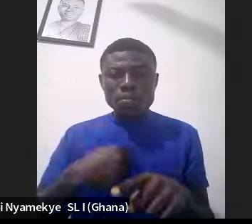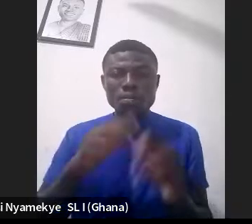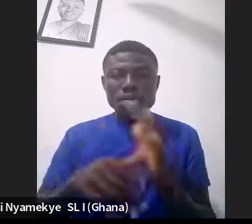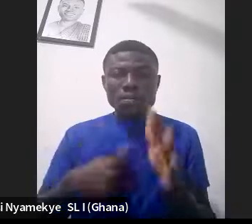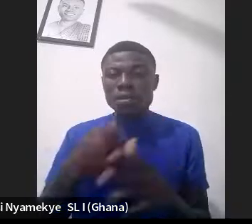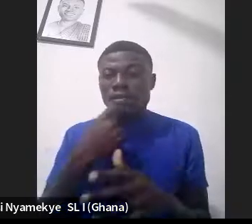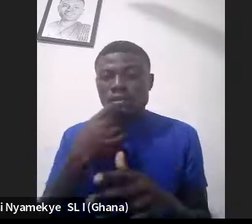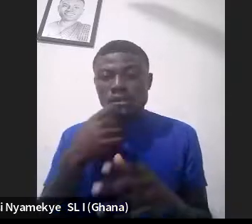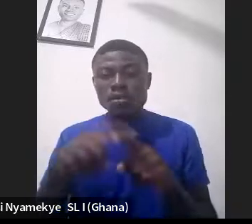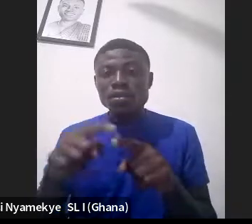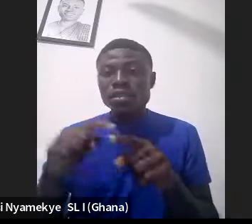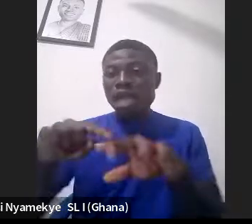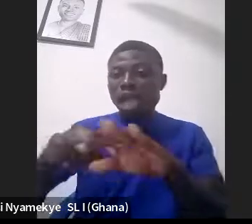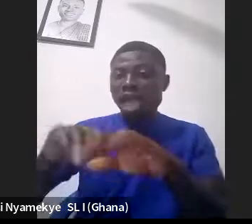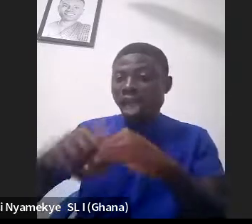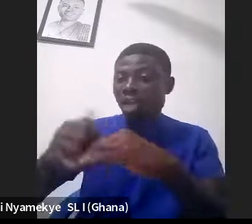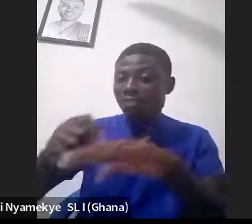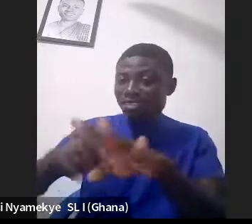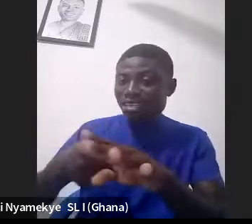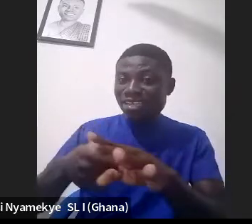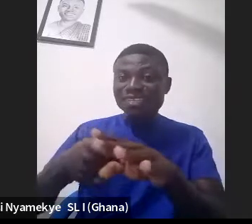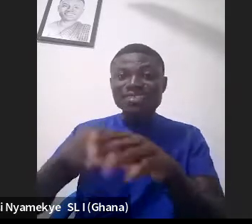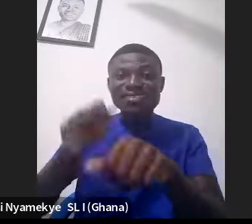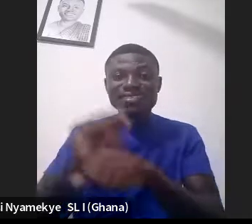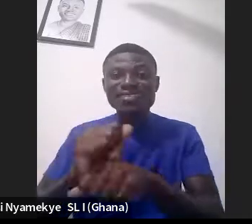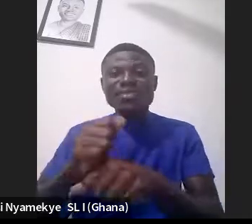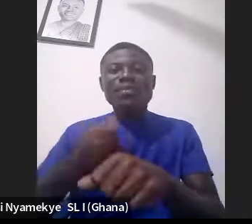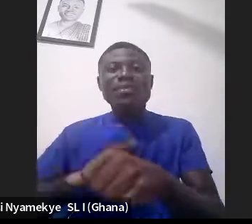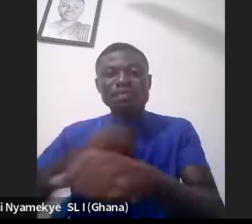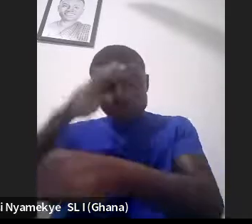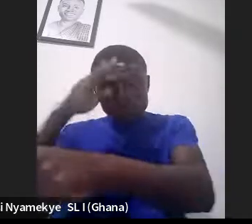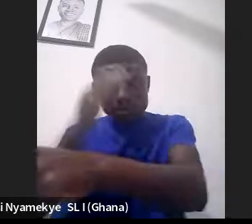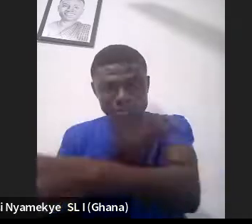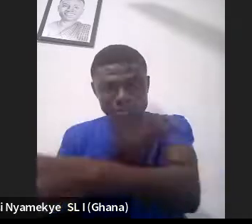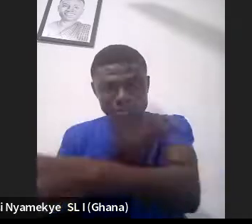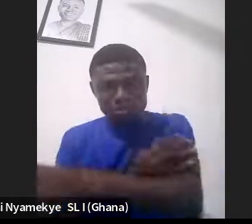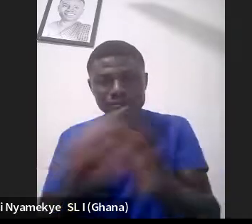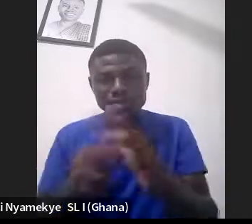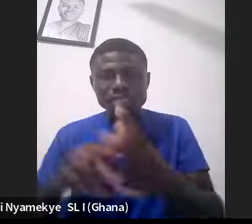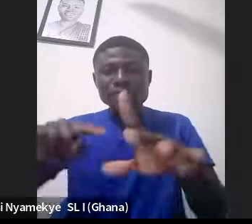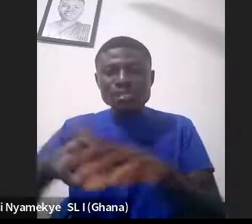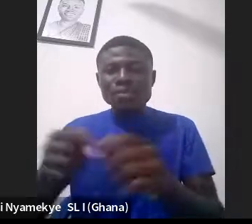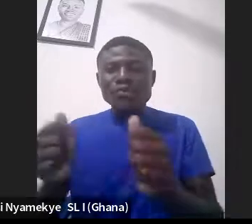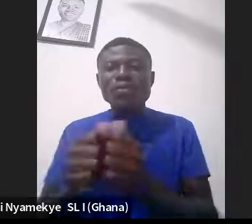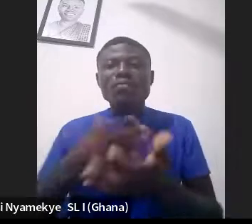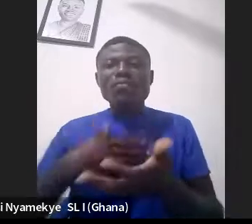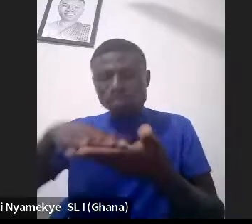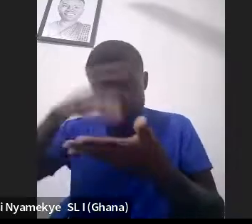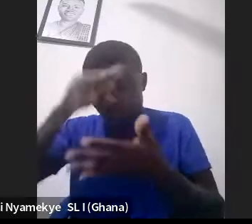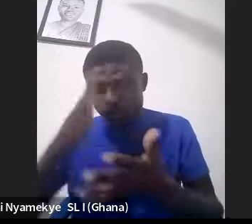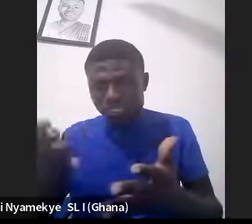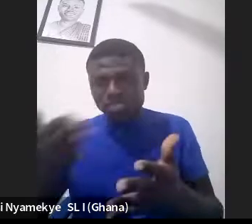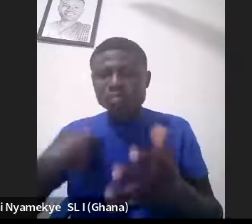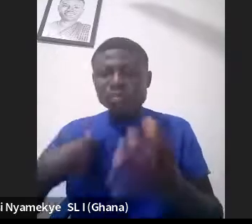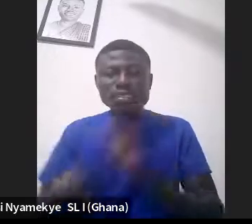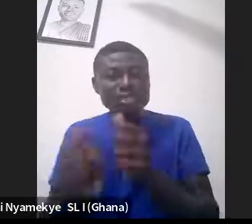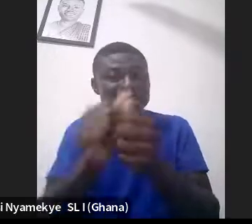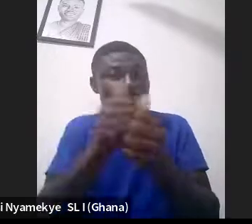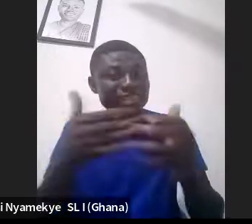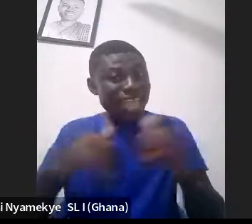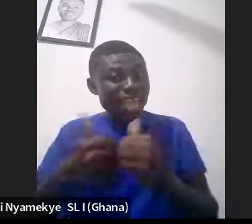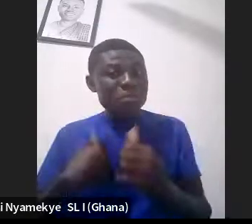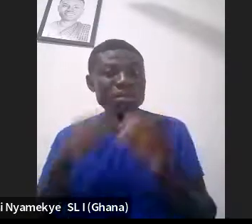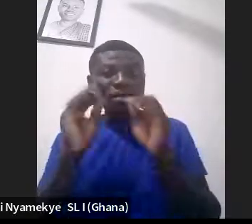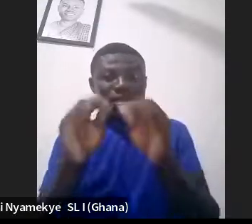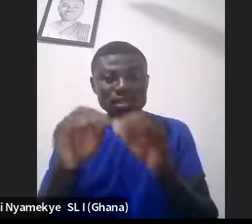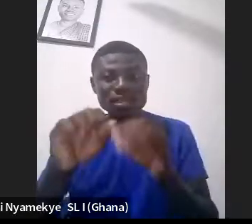not only a journey with my son Benjamin, it's been a journey for my students. I've changed everything, how I teach the students